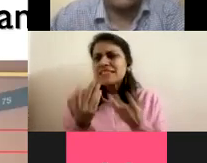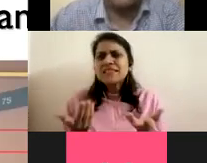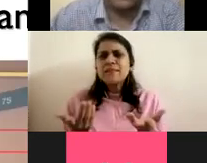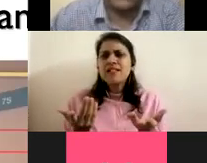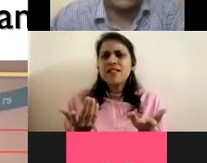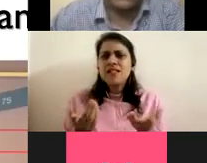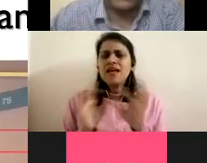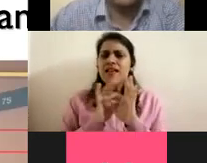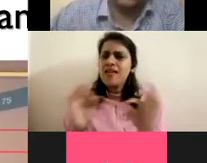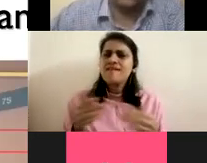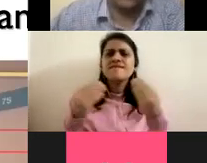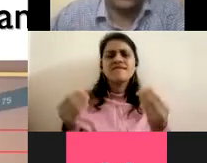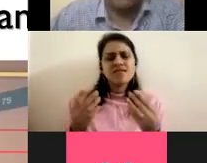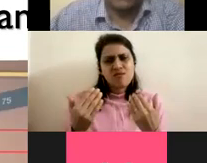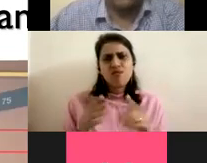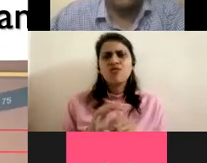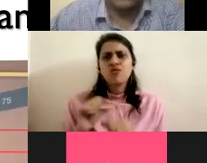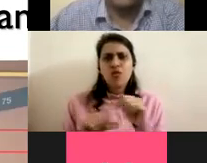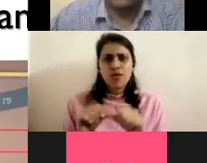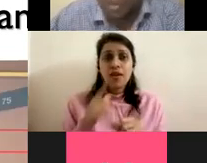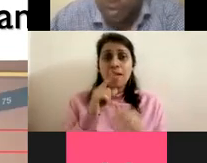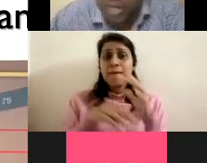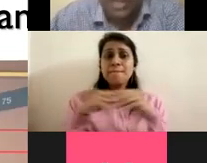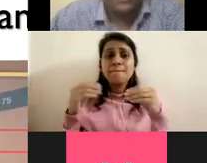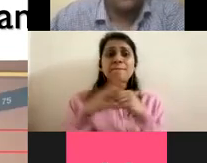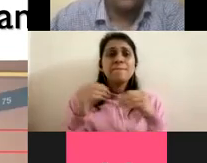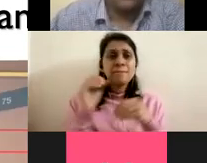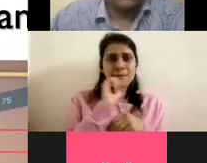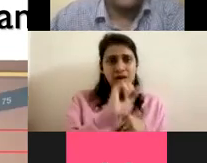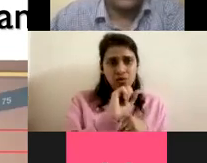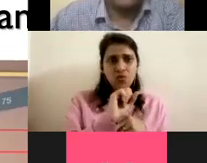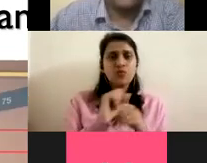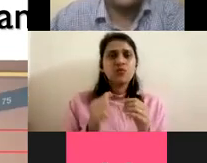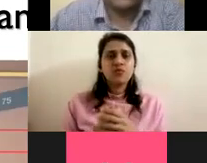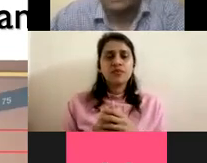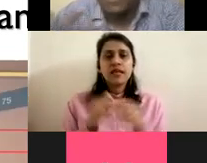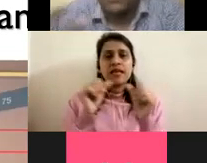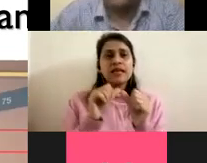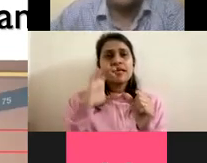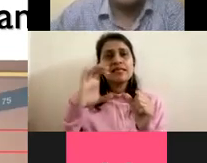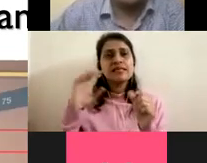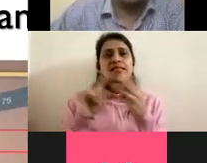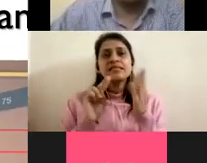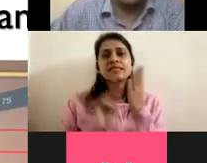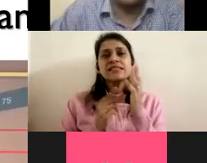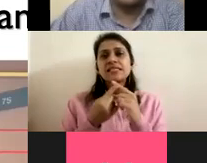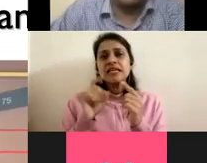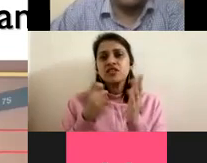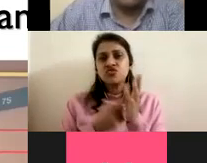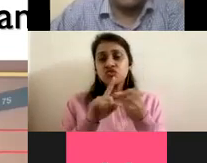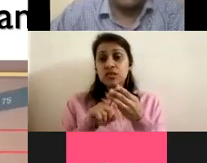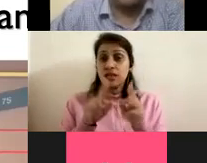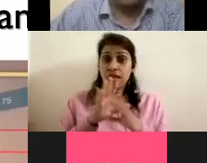Center, Accenture launched here, Bangalore mein, and even in Manila, etc. Jahan par ye sare devices unke displayed